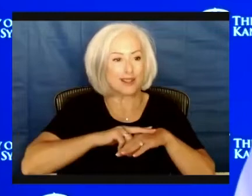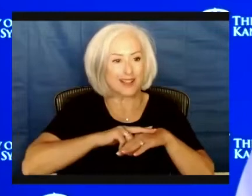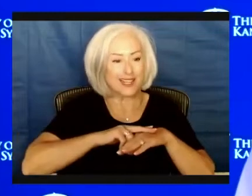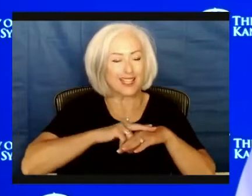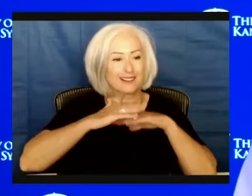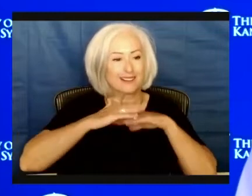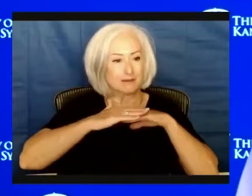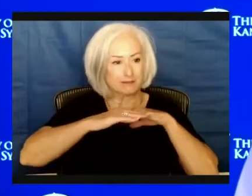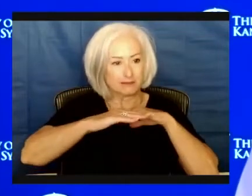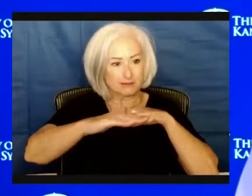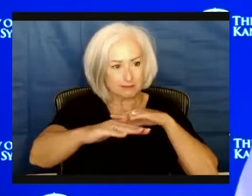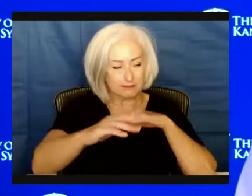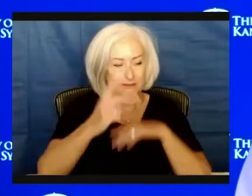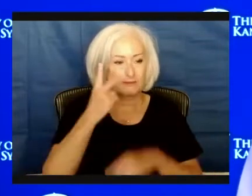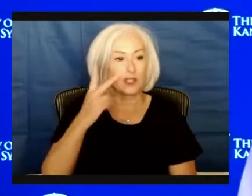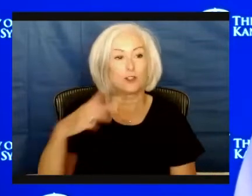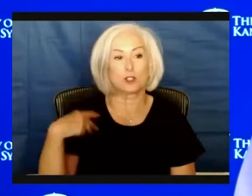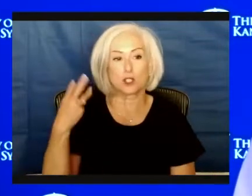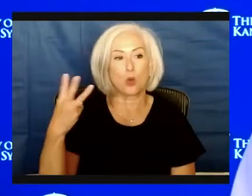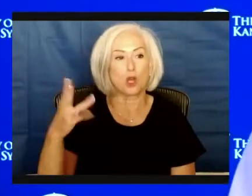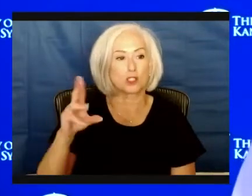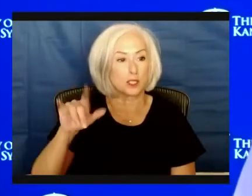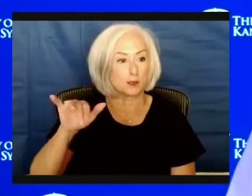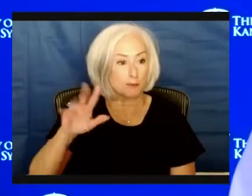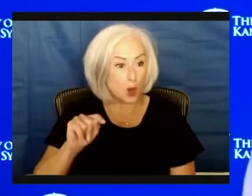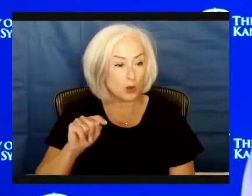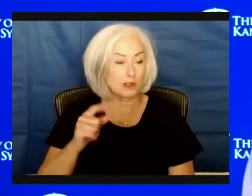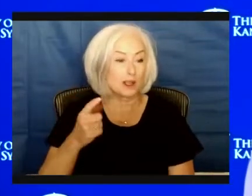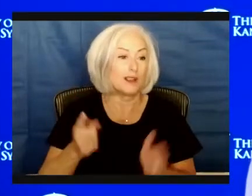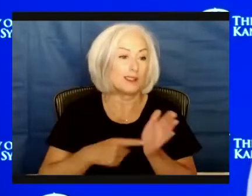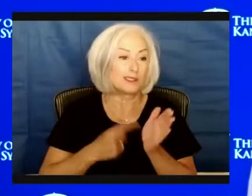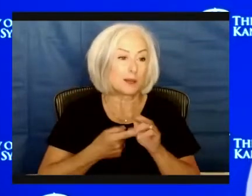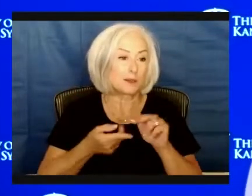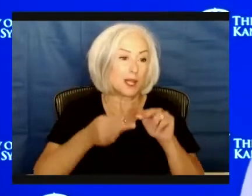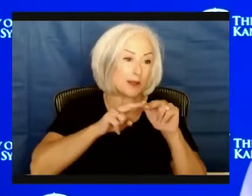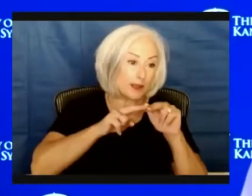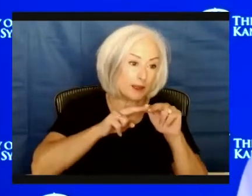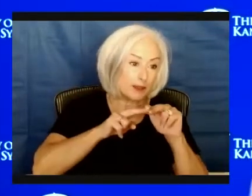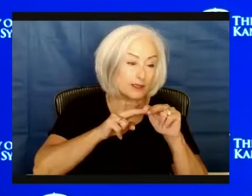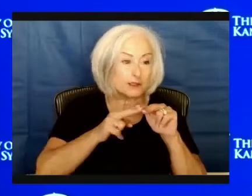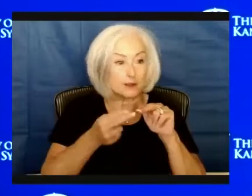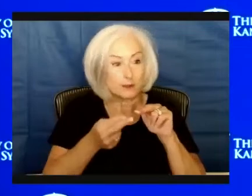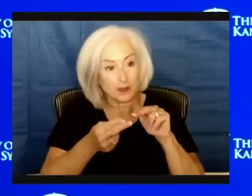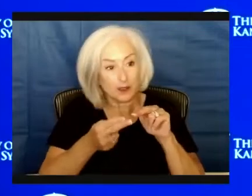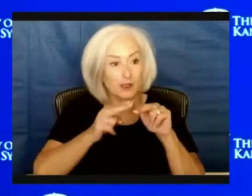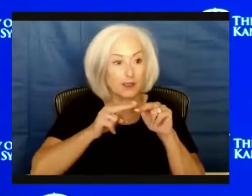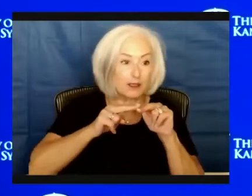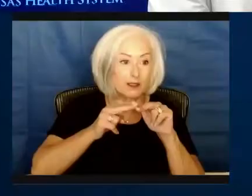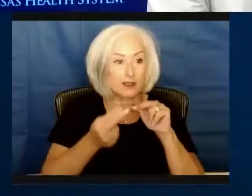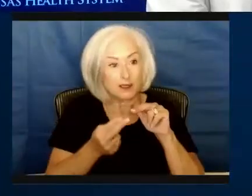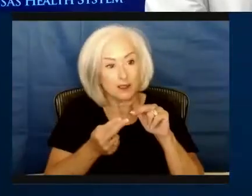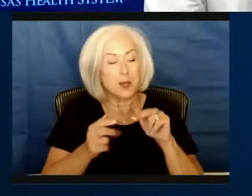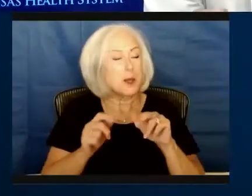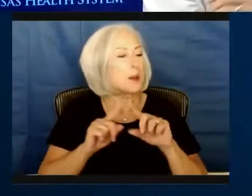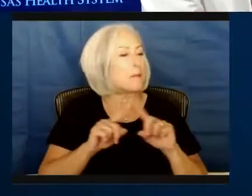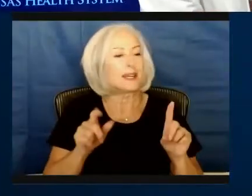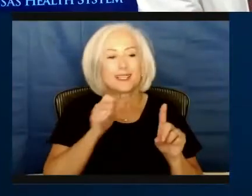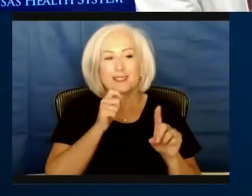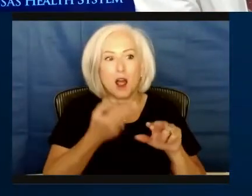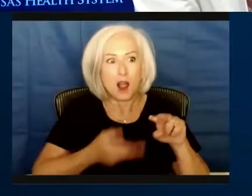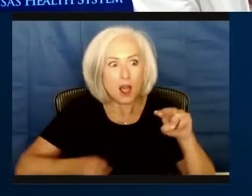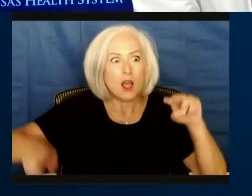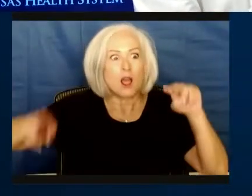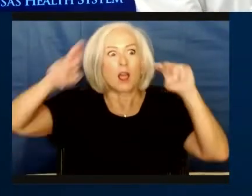there'll be an increase. Some days there'll be a decrease. But again, there's not that steep curve that we saw before with Delta and Omicron. So. Yeah, and now the FDA